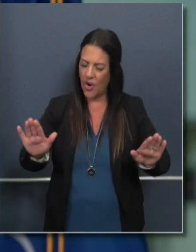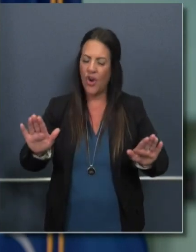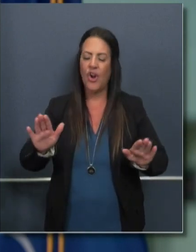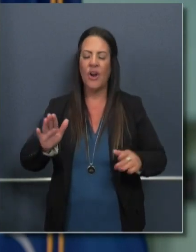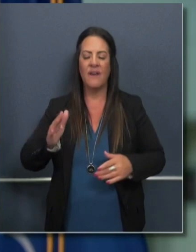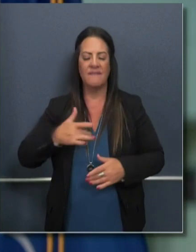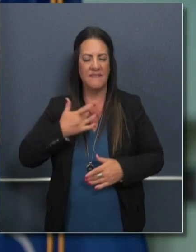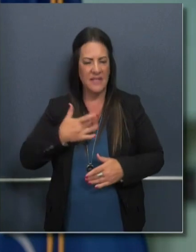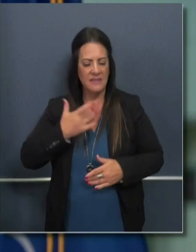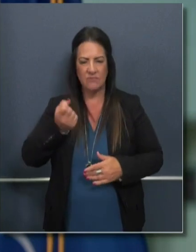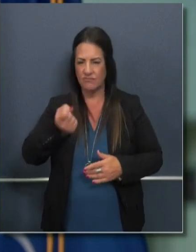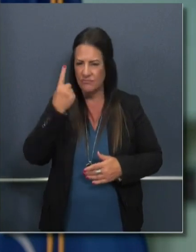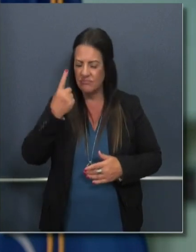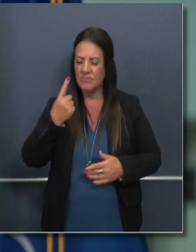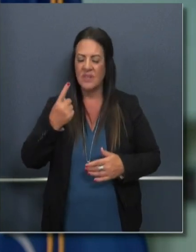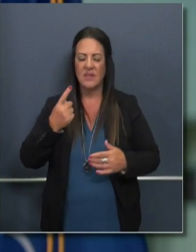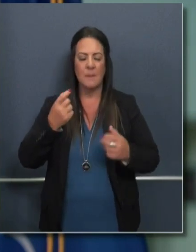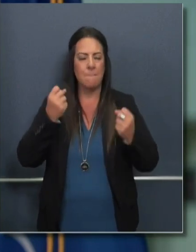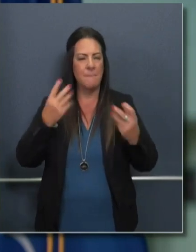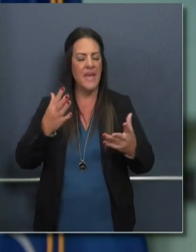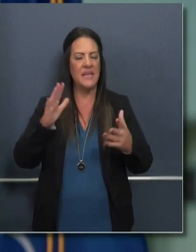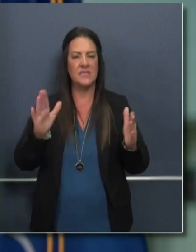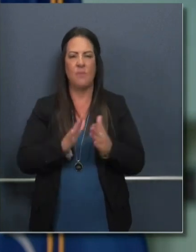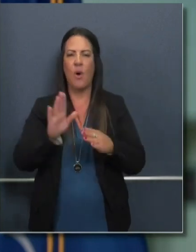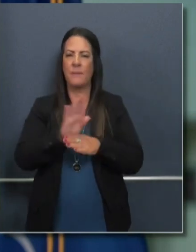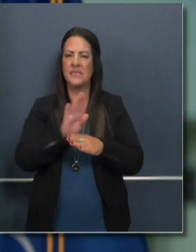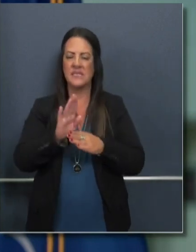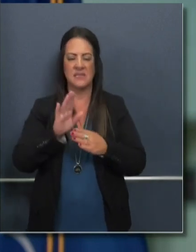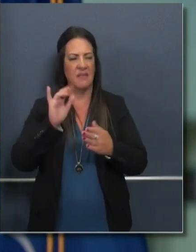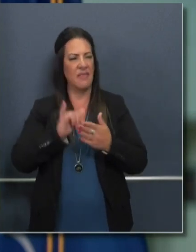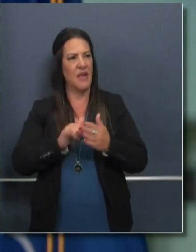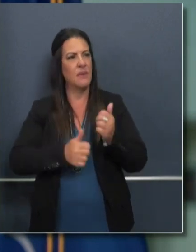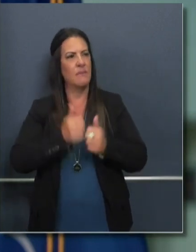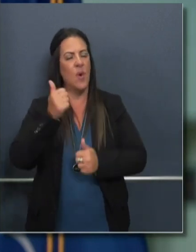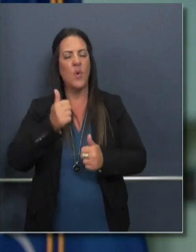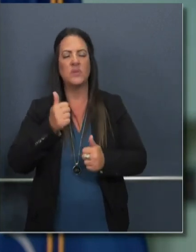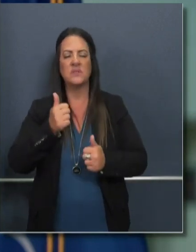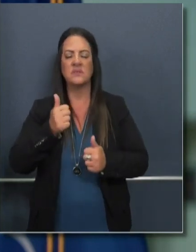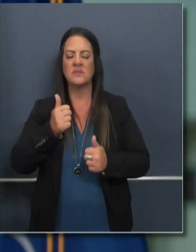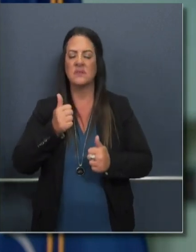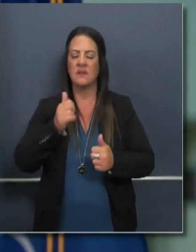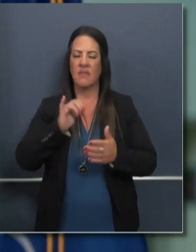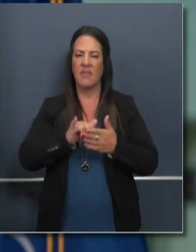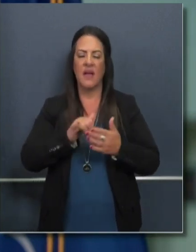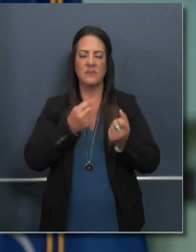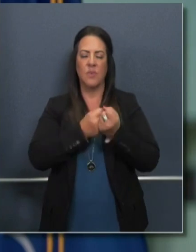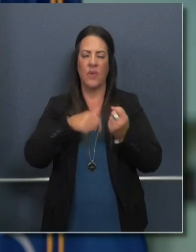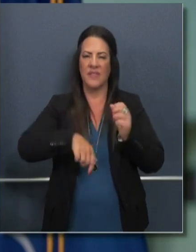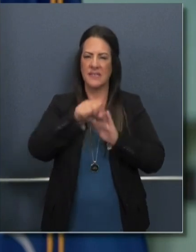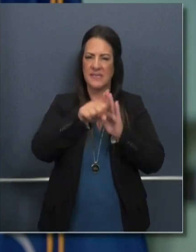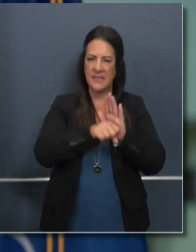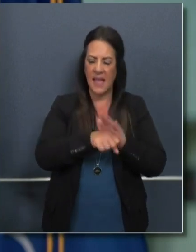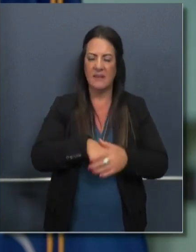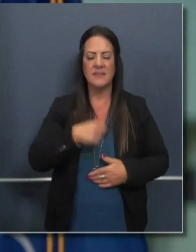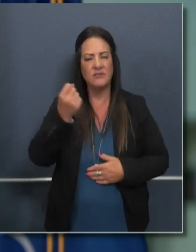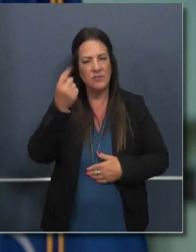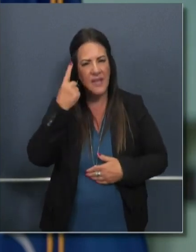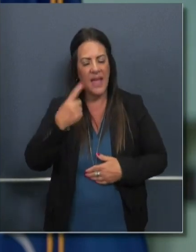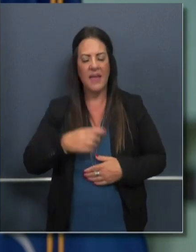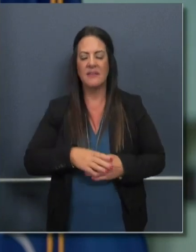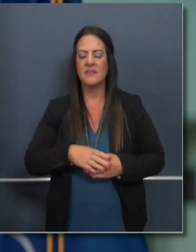the vibrancy, the innovation that defines the greatness of this state and how the dream is predicated on social mobility